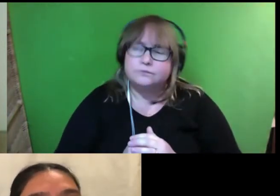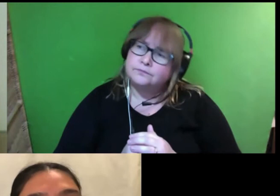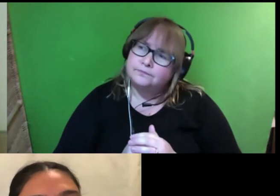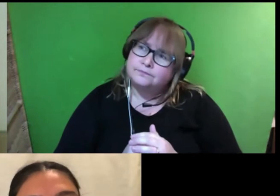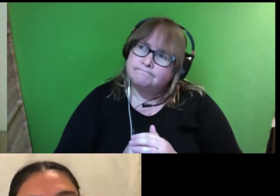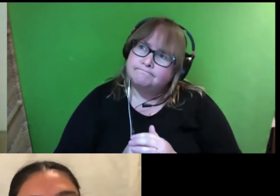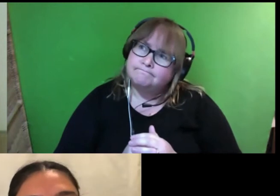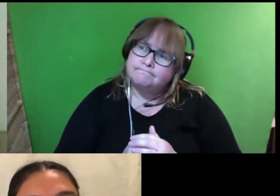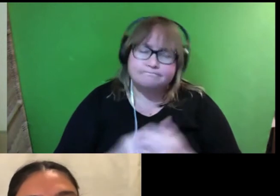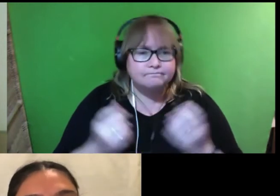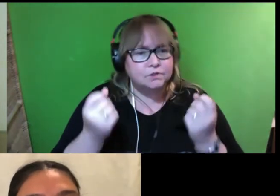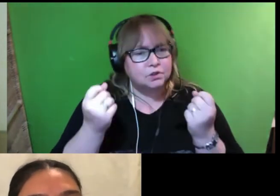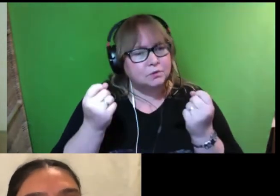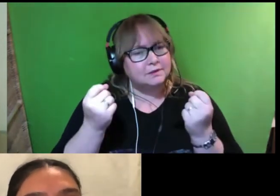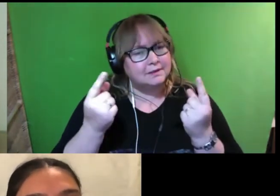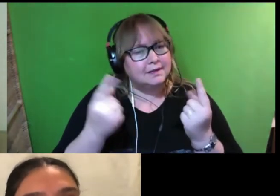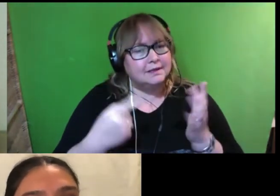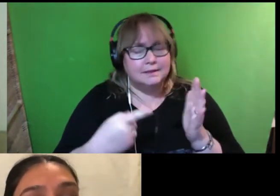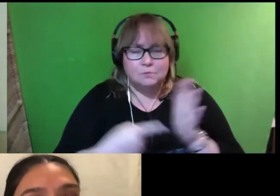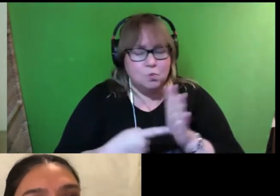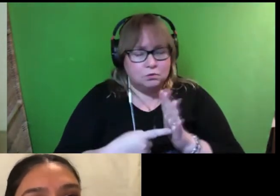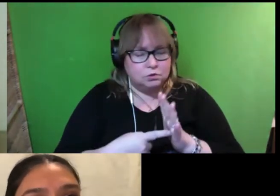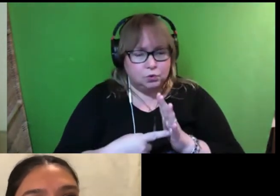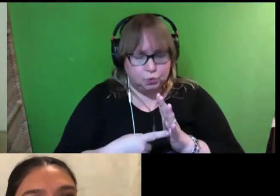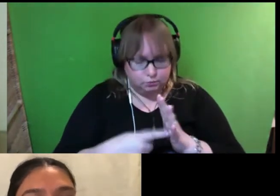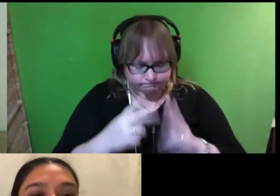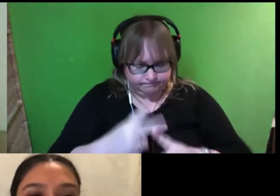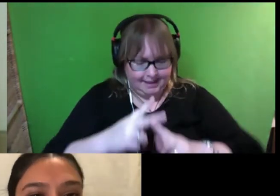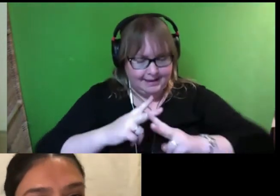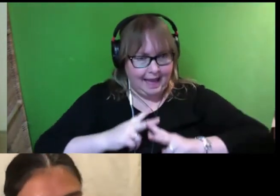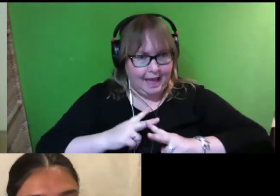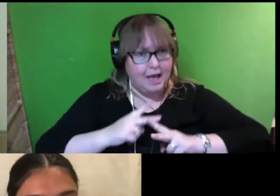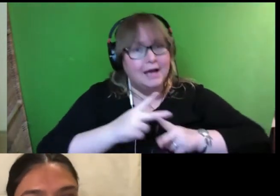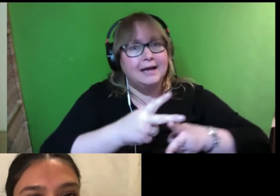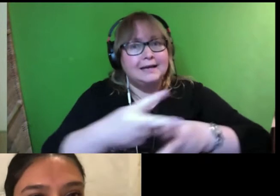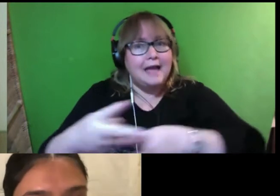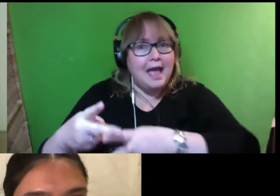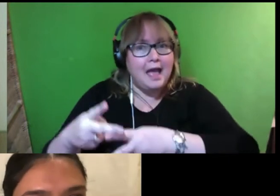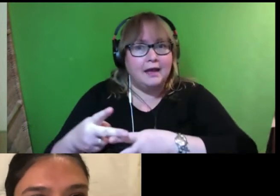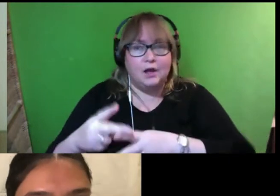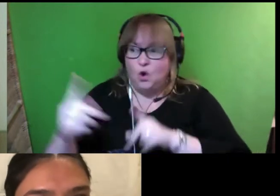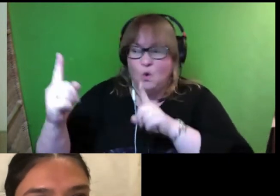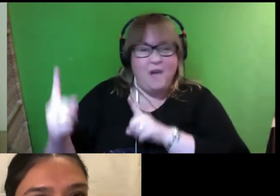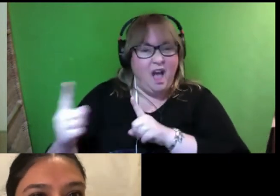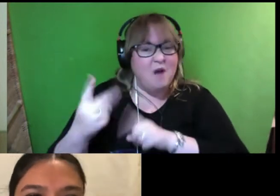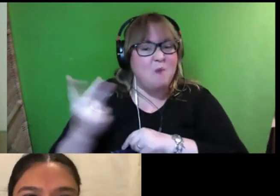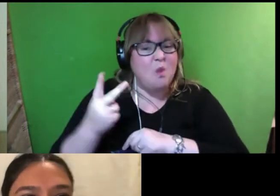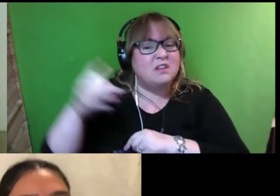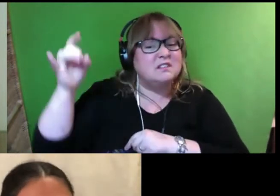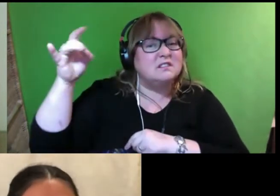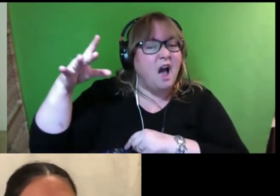And that, I guess, this is where we think about care and our responsibility. And by the way, this is 2 Capricorns in conversation, so